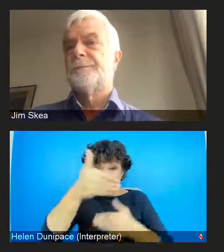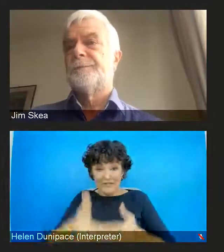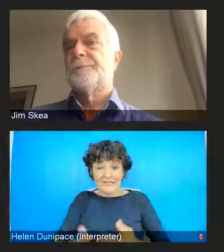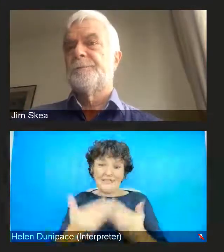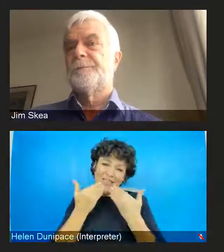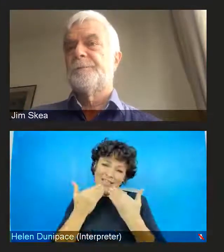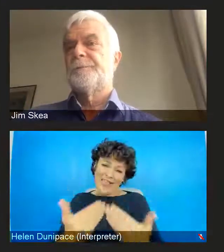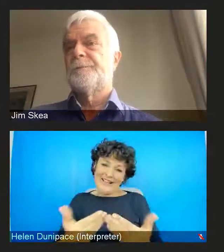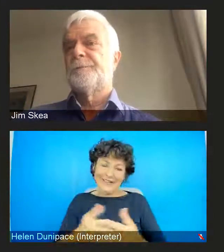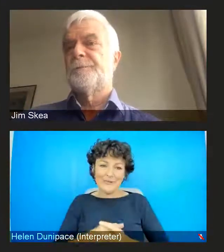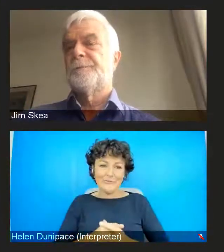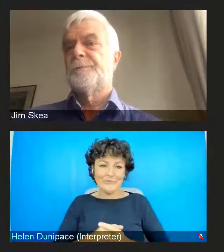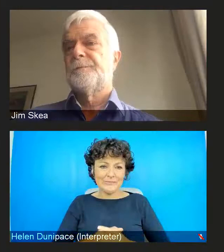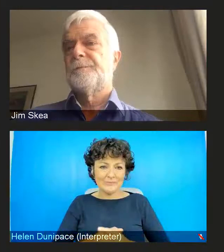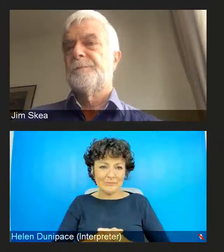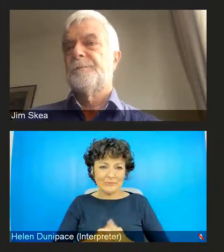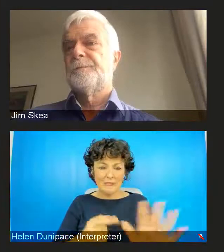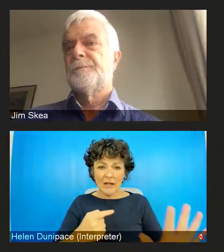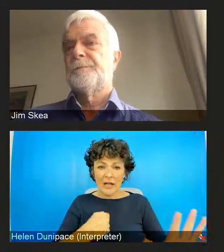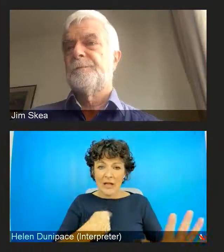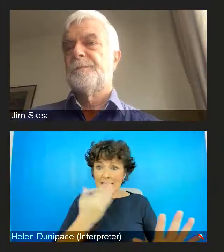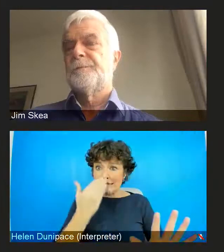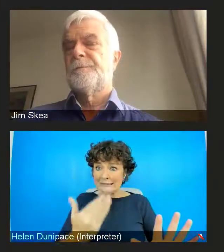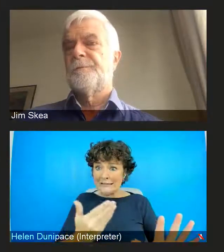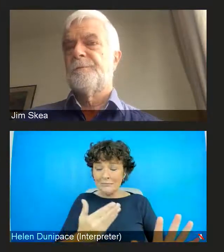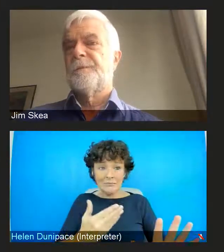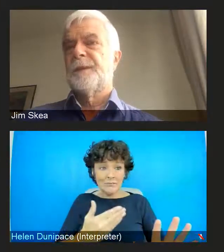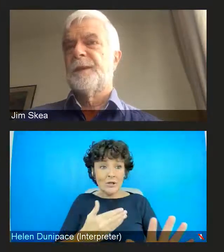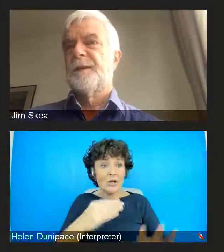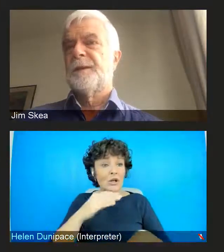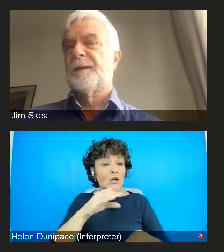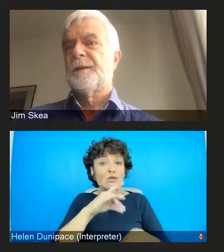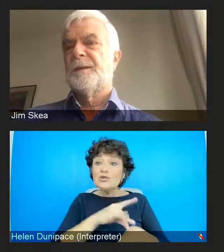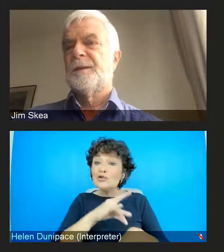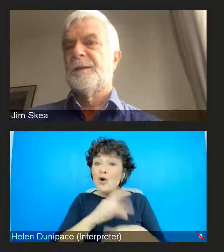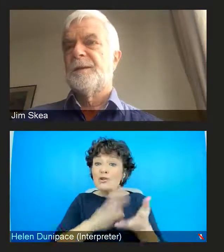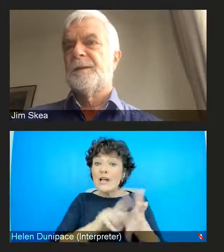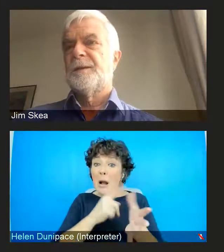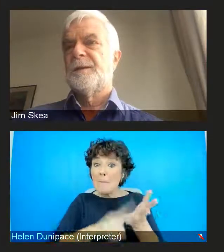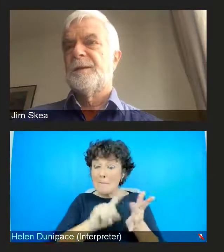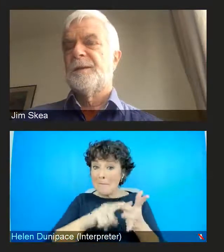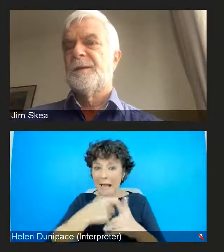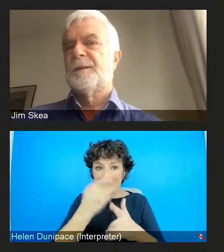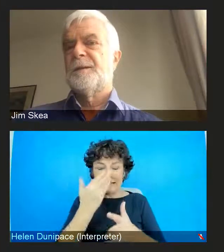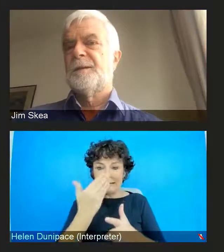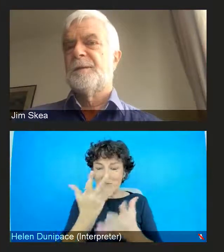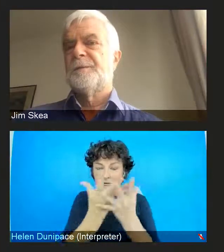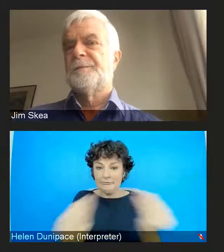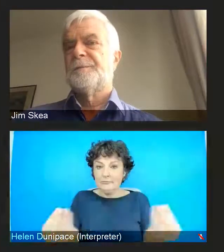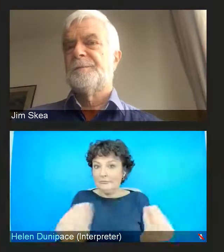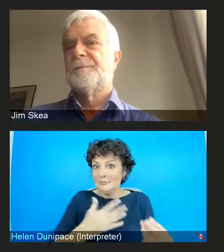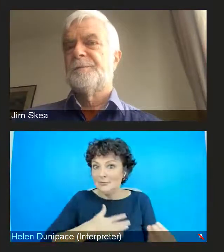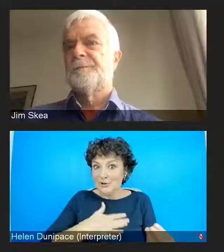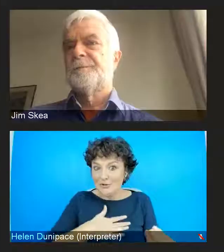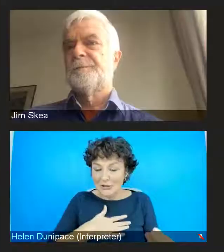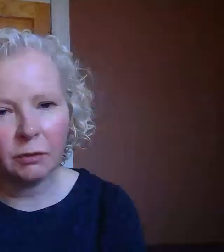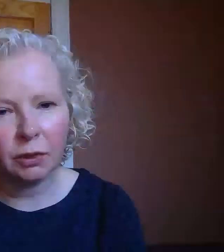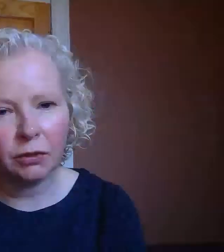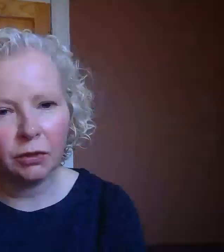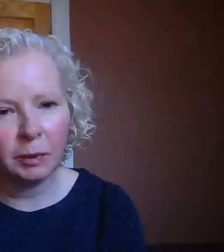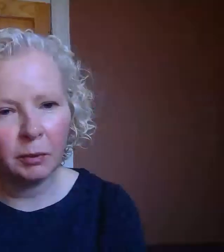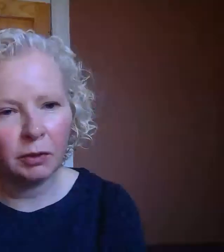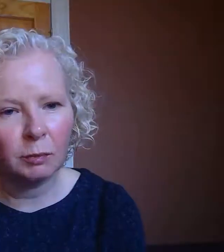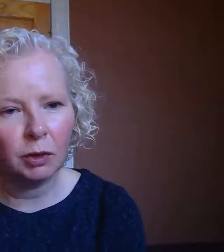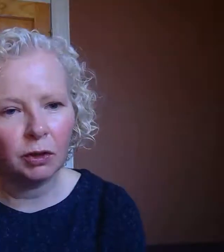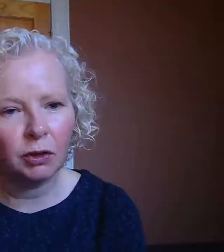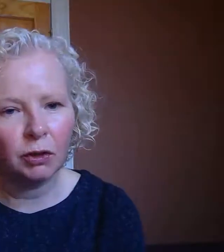you. I'm afraid I seem to have lost Dr. Malik, but hopefully we'll have her back in the discussion soon. So Councillor Miller, would